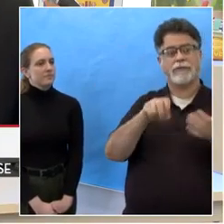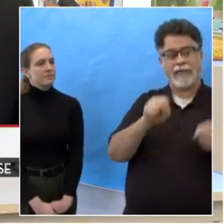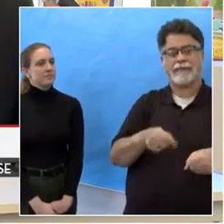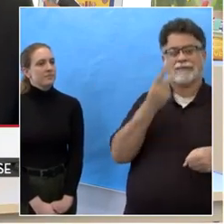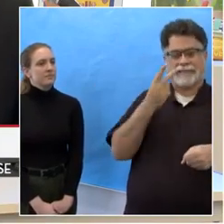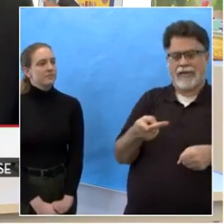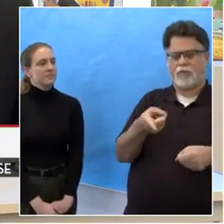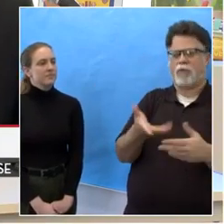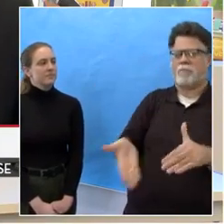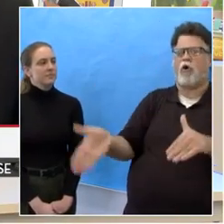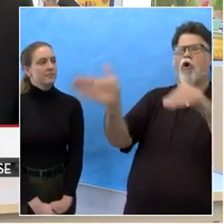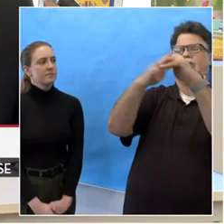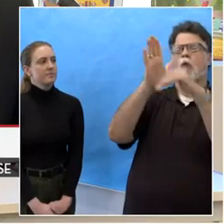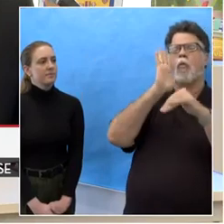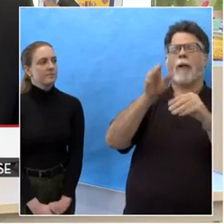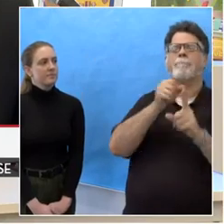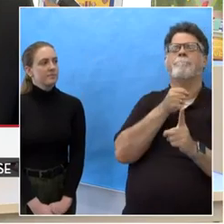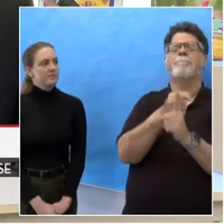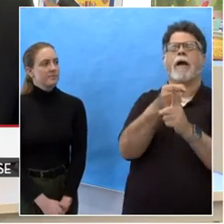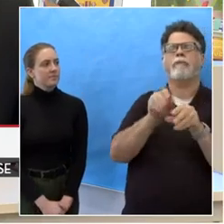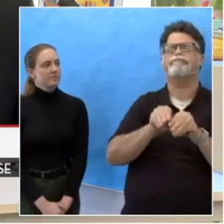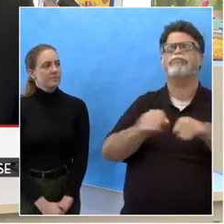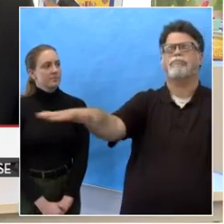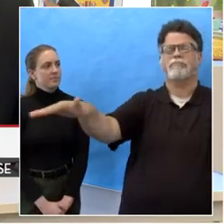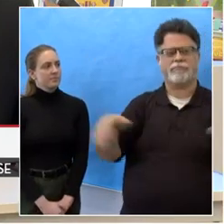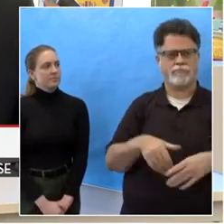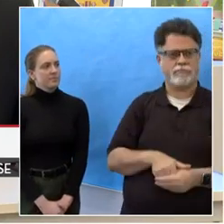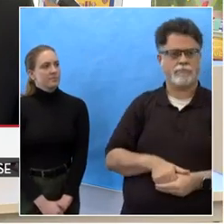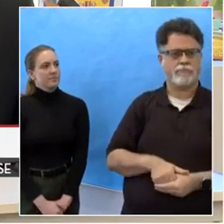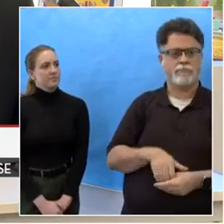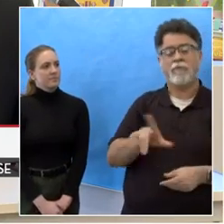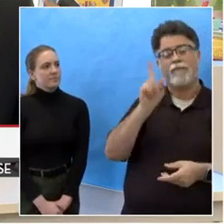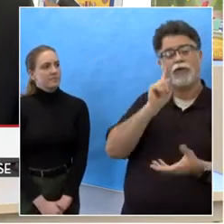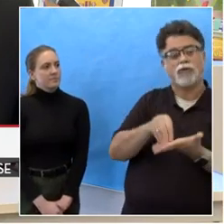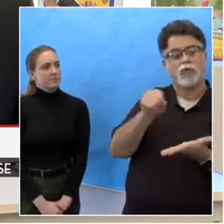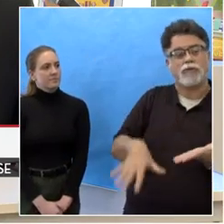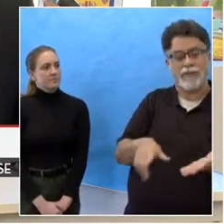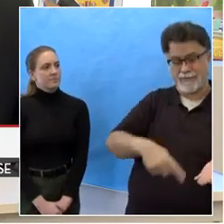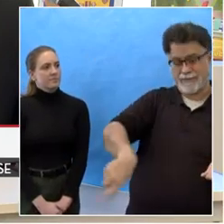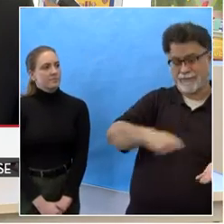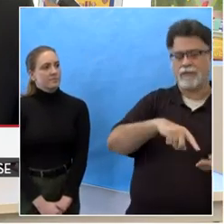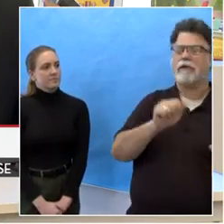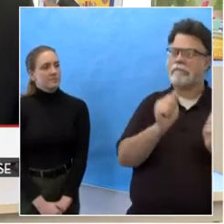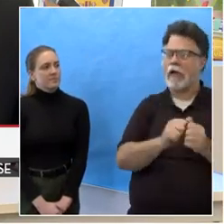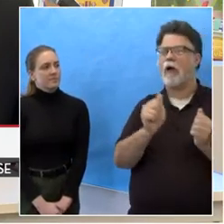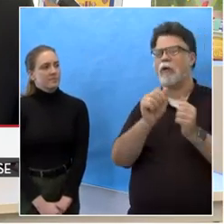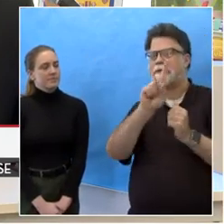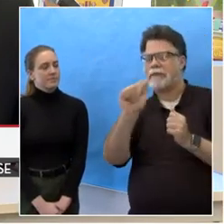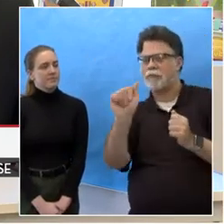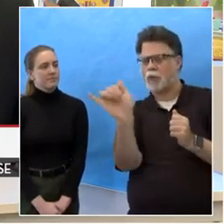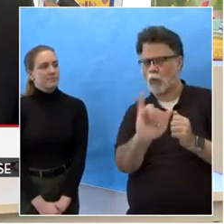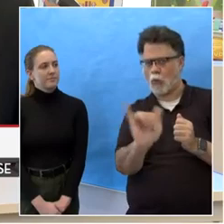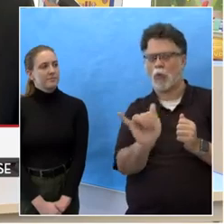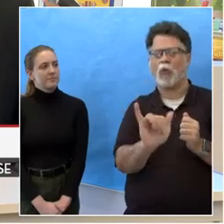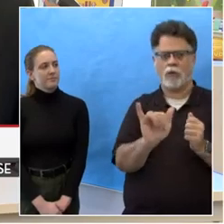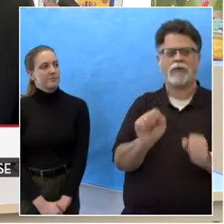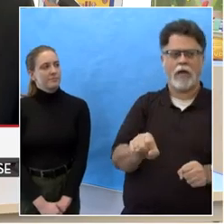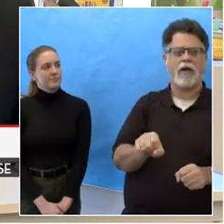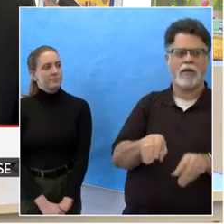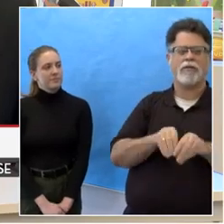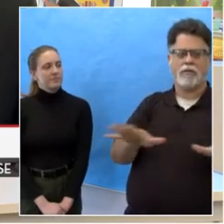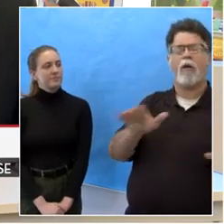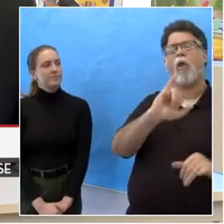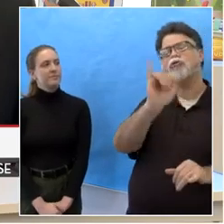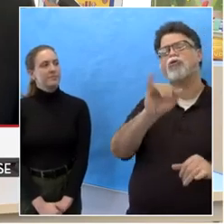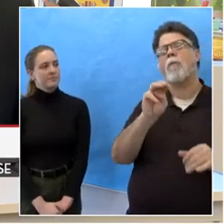with literacy challenges right now, including our students with disabilities and our emerging multilingual learners. So we